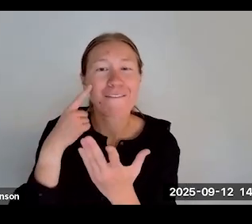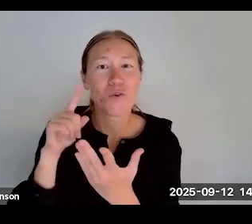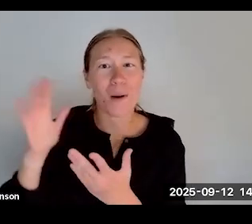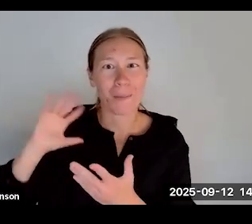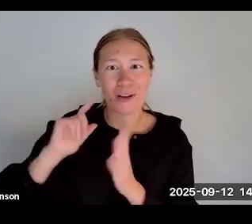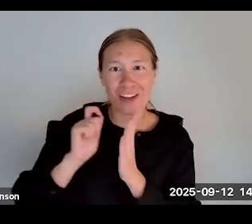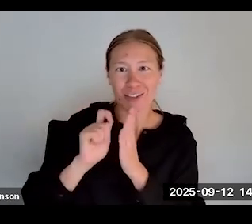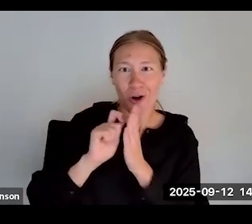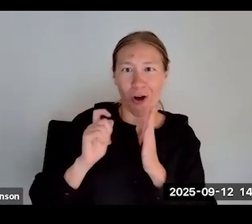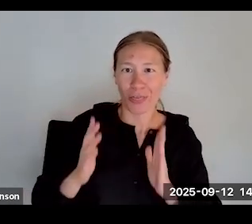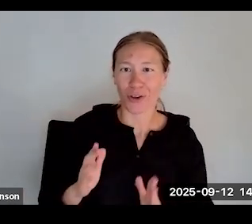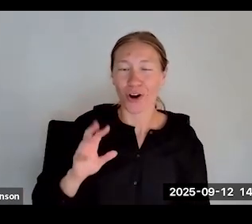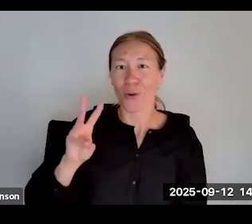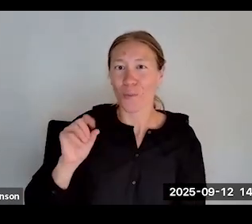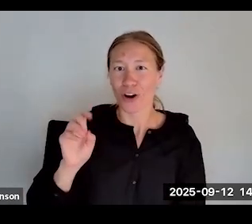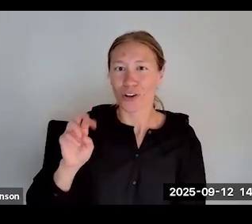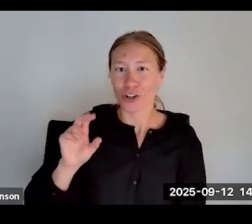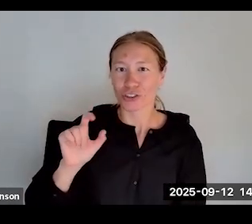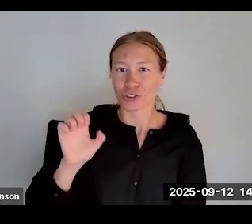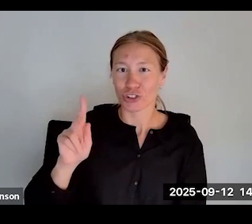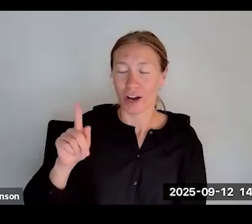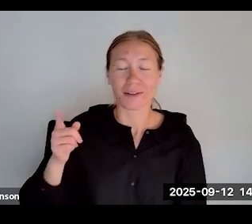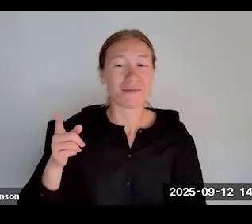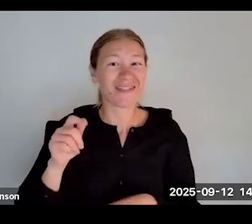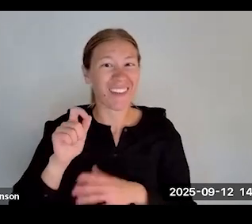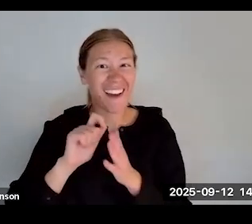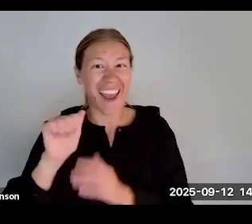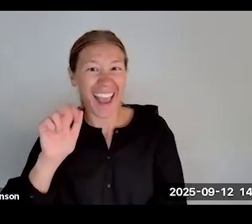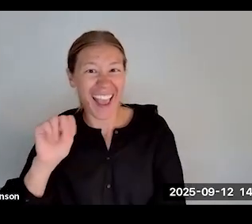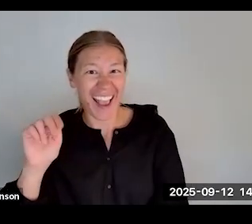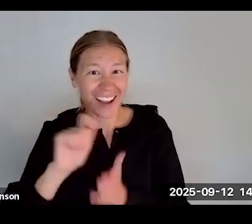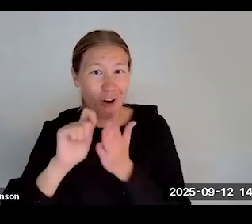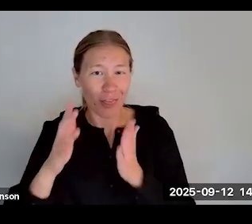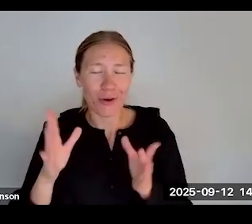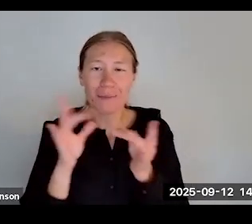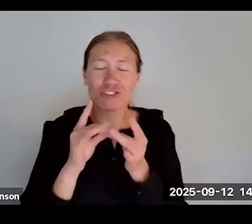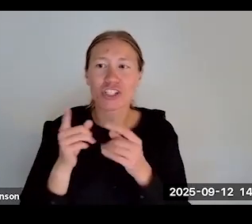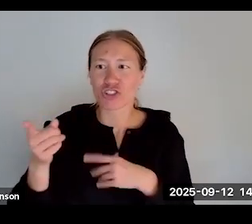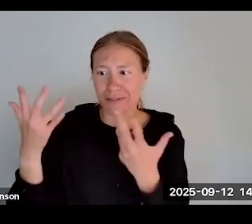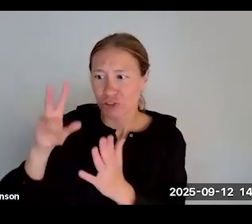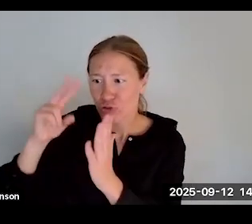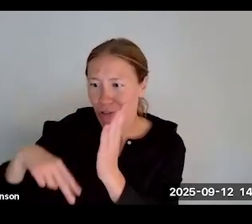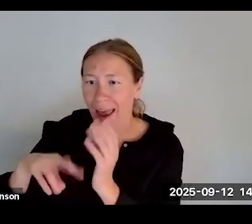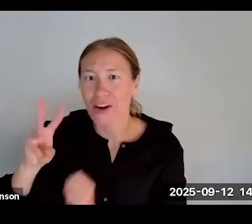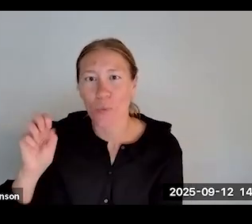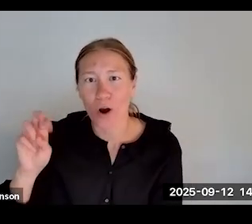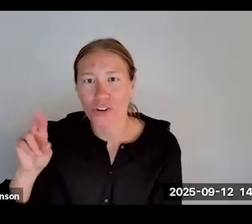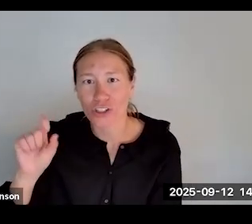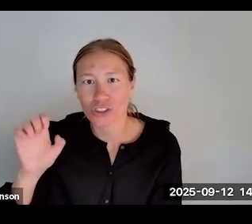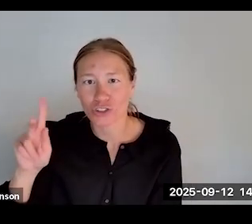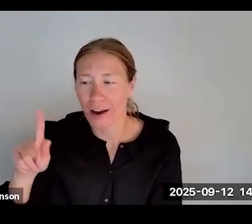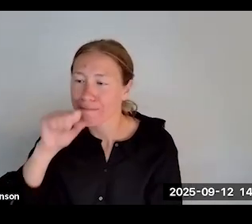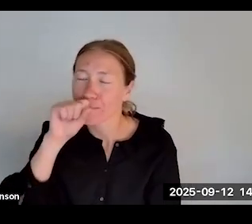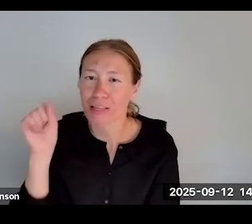Wonderstruck. Anne mentions that she read Wonderstruck and loved it, loved its portrayal of deaf culture. She was writing her book